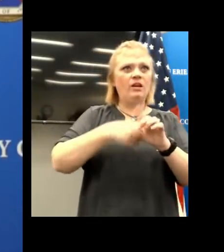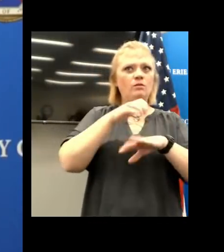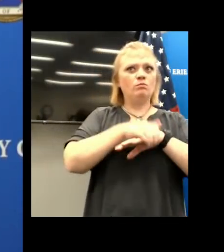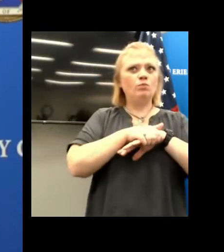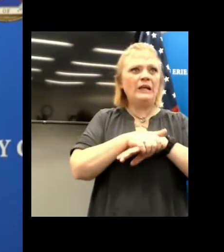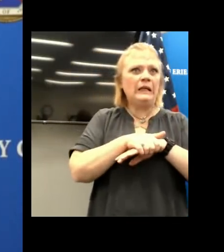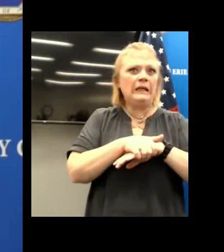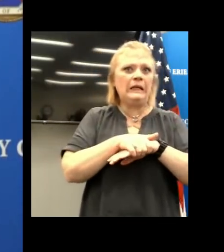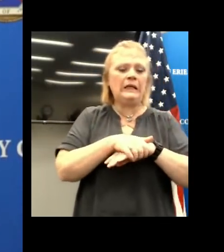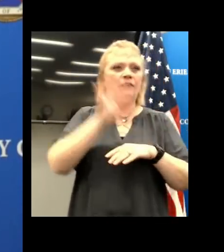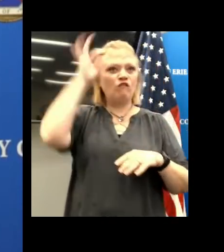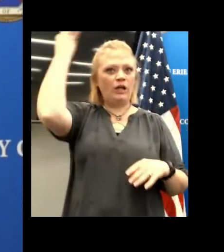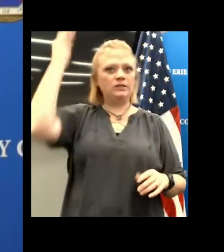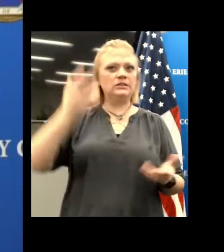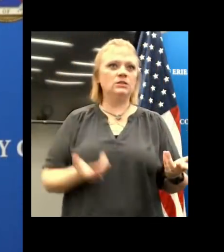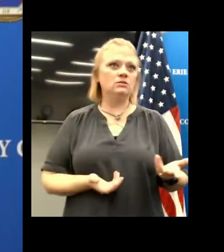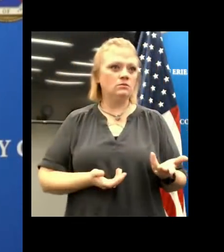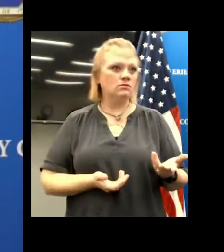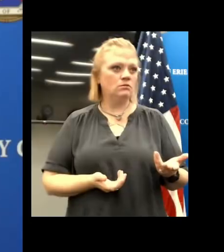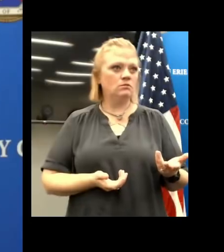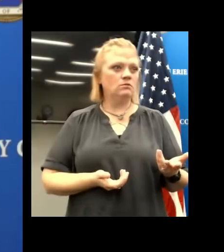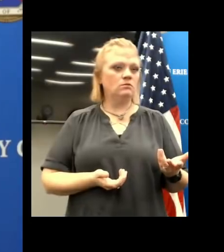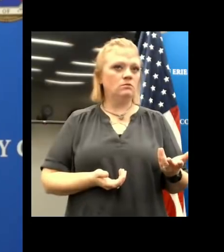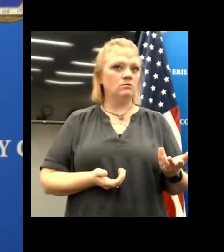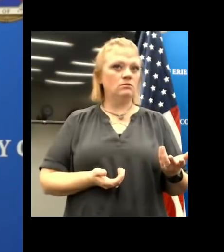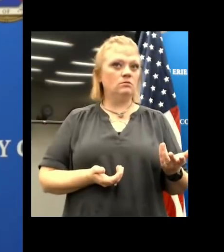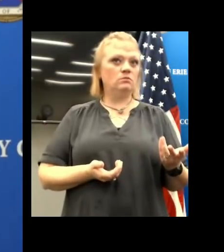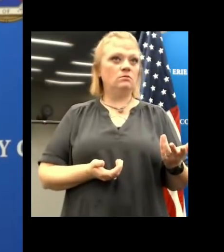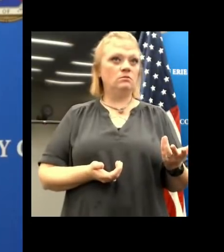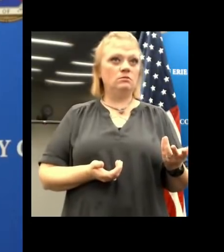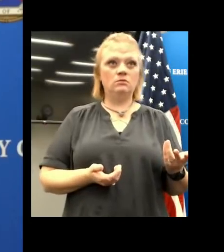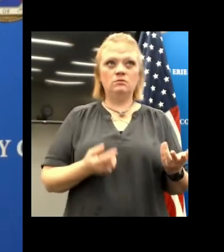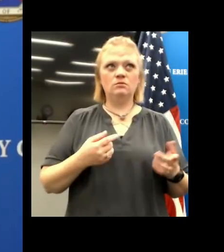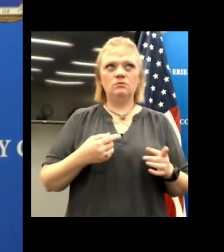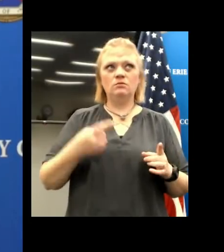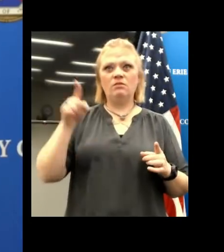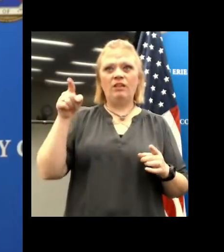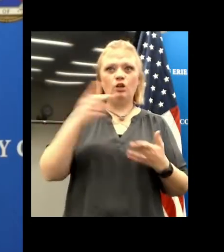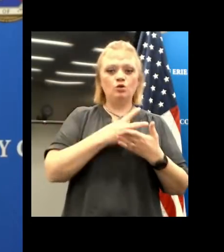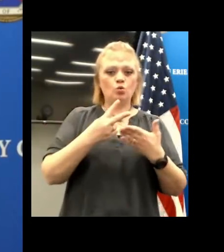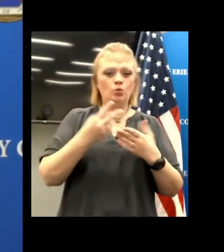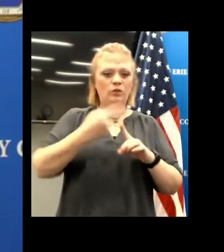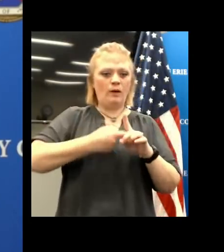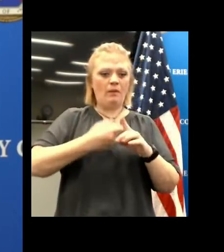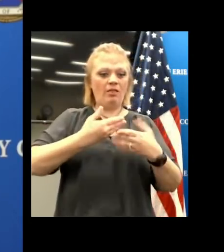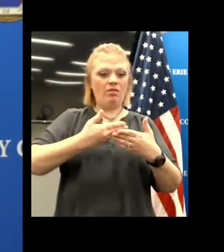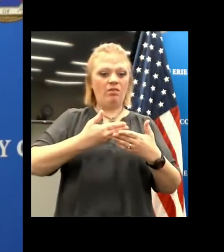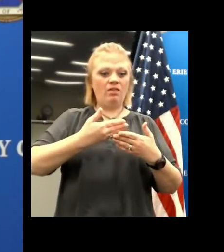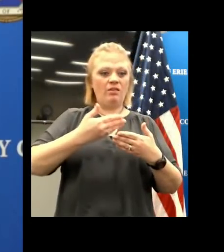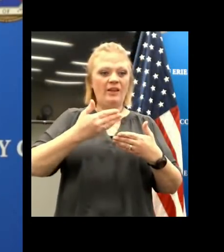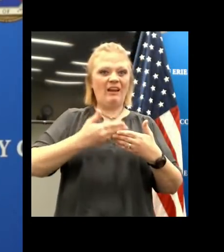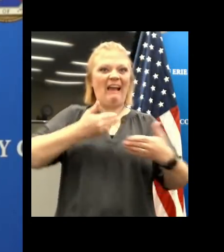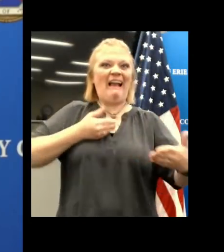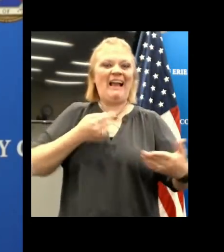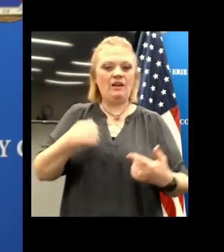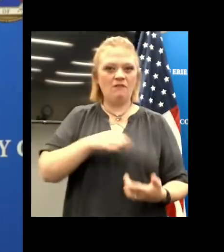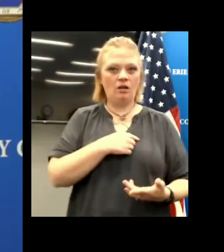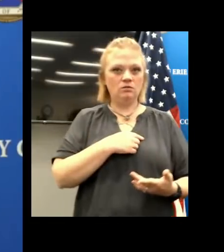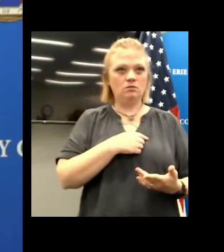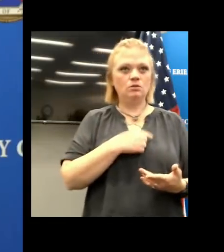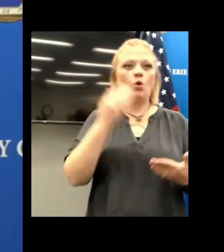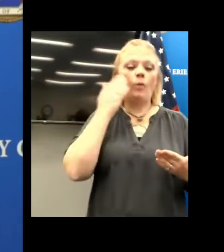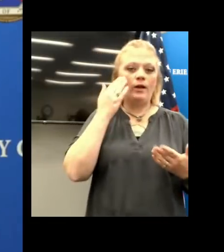in France. And they're 2 weeks to a month ahead of us. And I know from talking with the